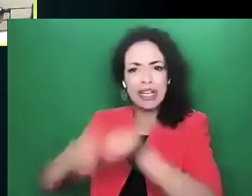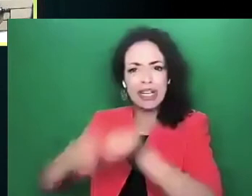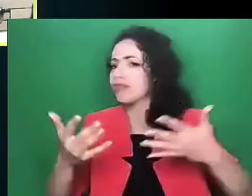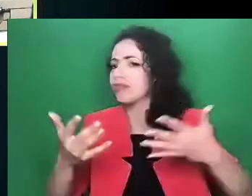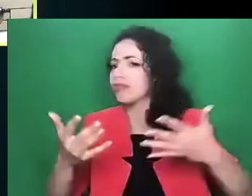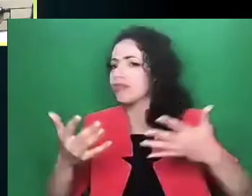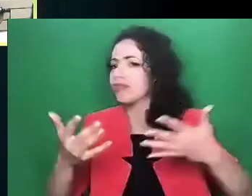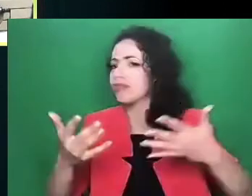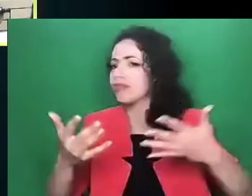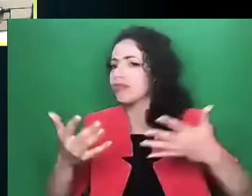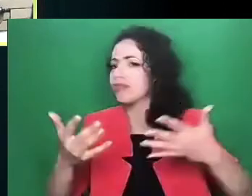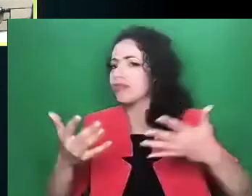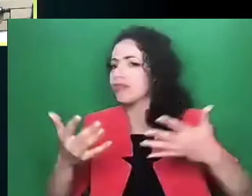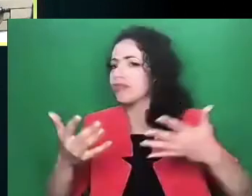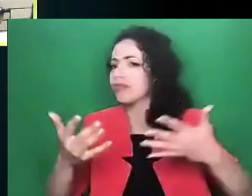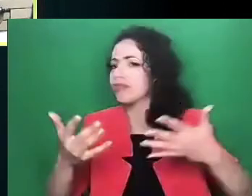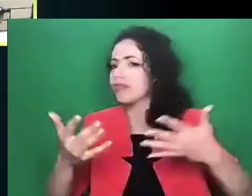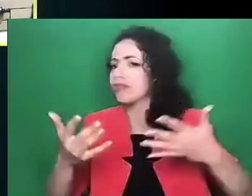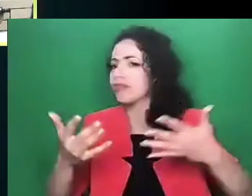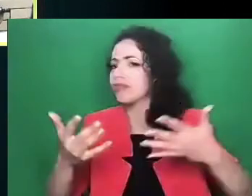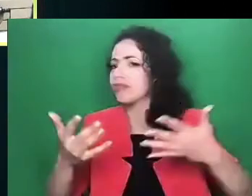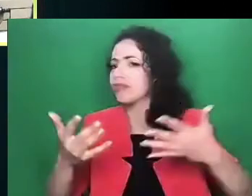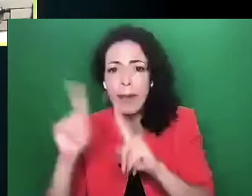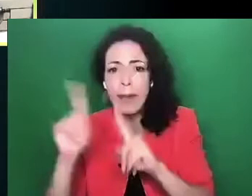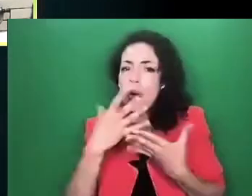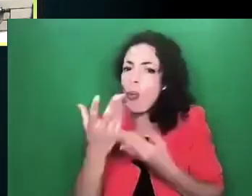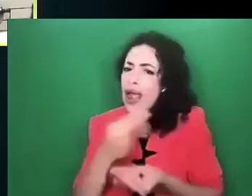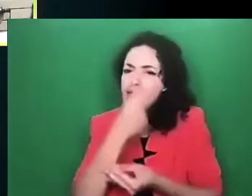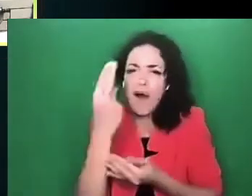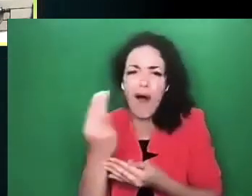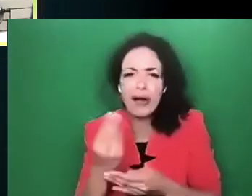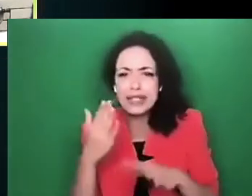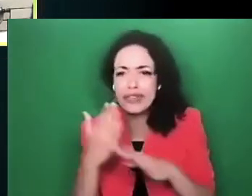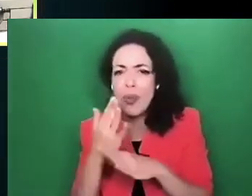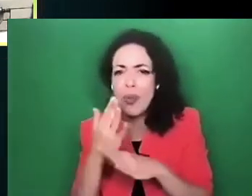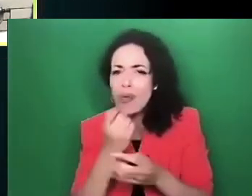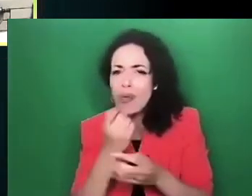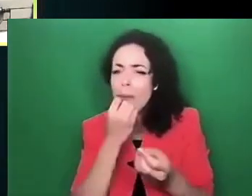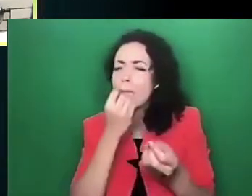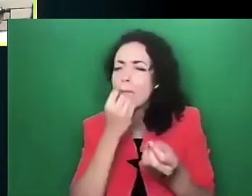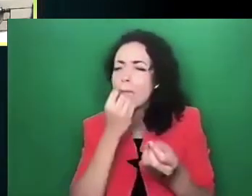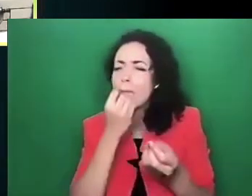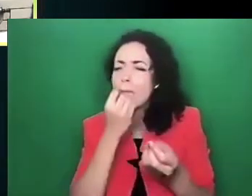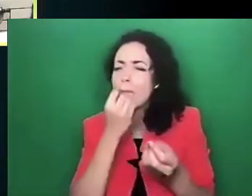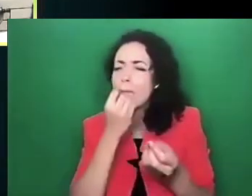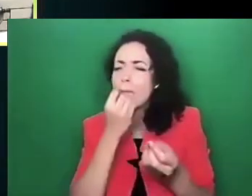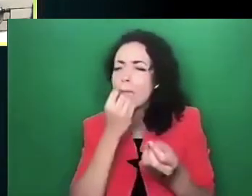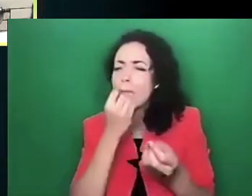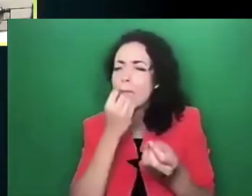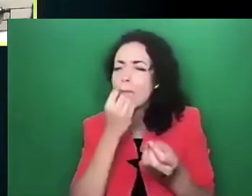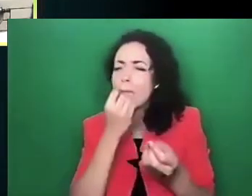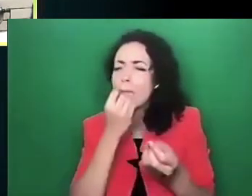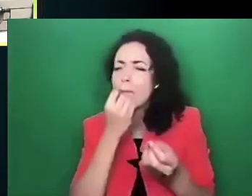artists working beautiful works that express the kind of sorrow, the kind of, you know, the expression of